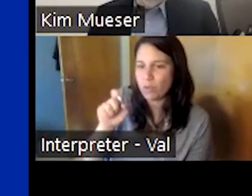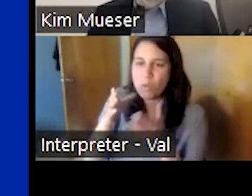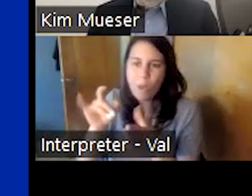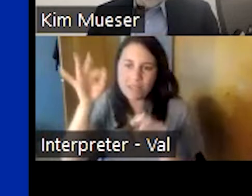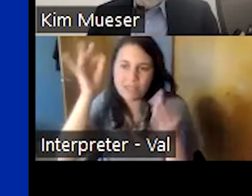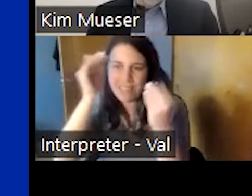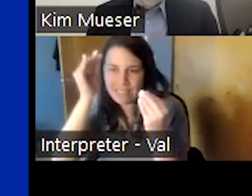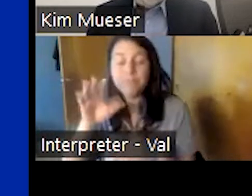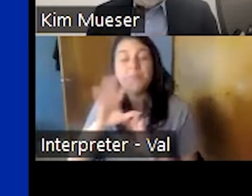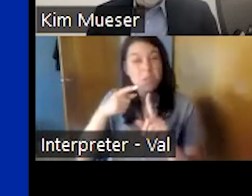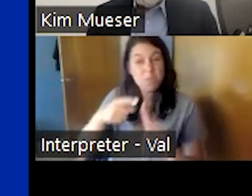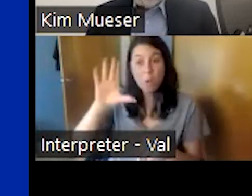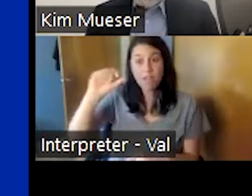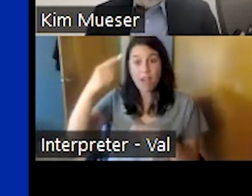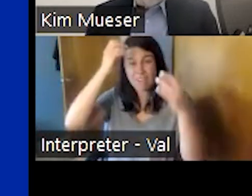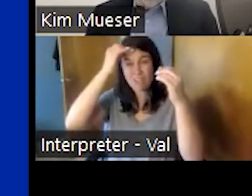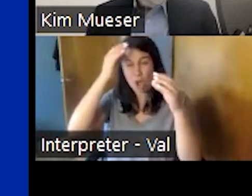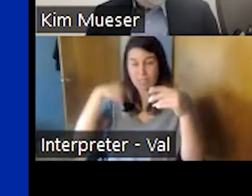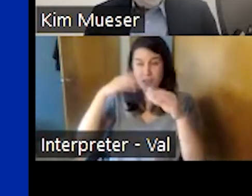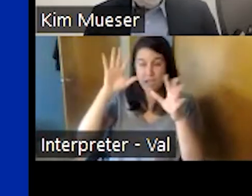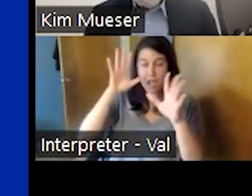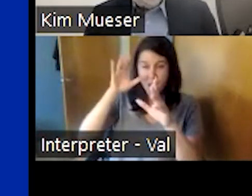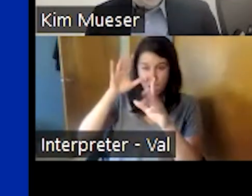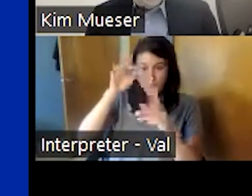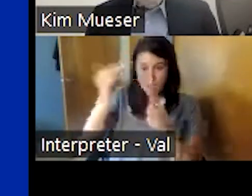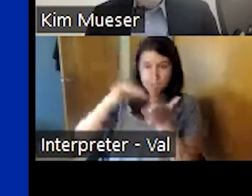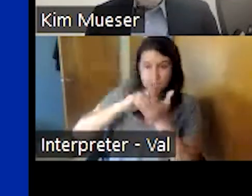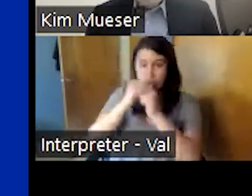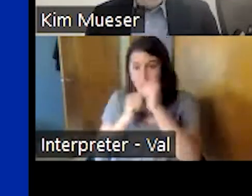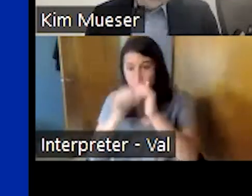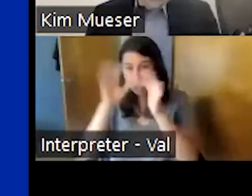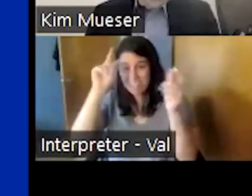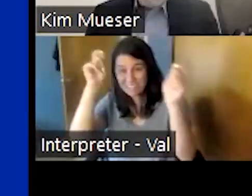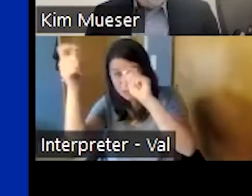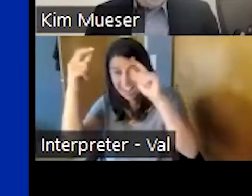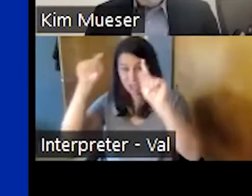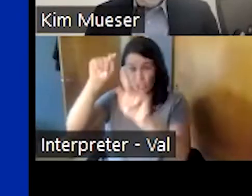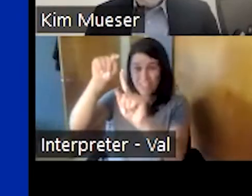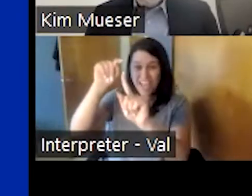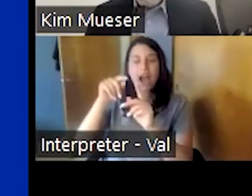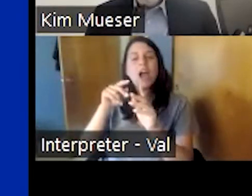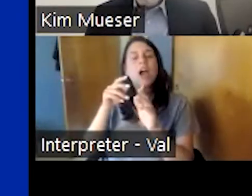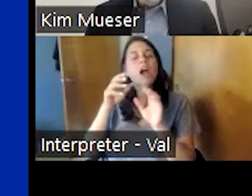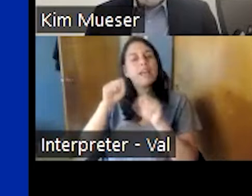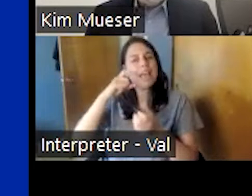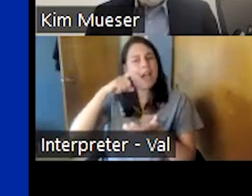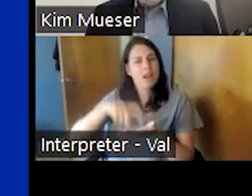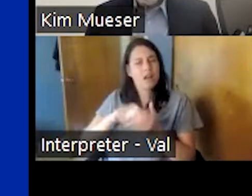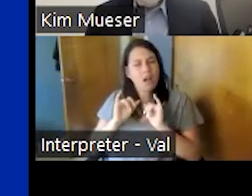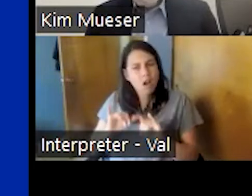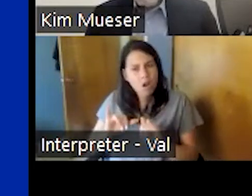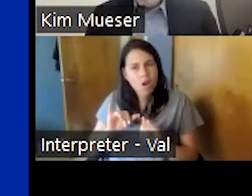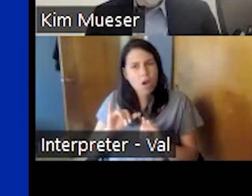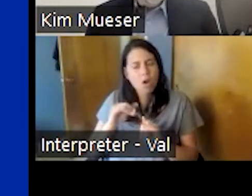restructuring in the 4th session, at which point you can get people to begin trying to recognize when they're engaging in